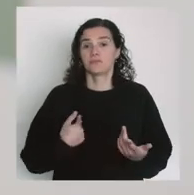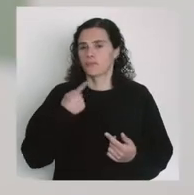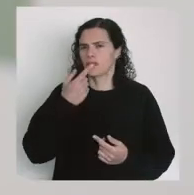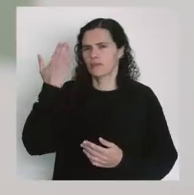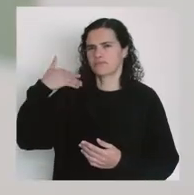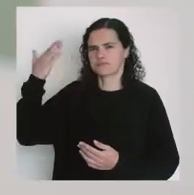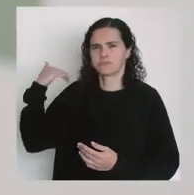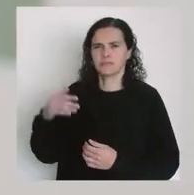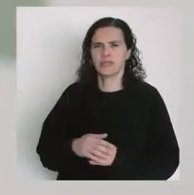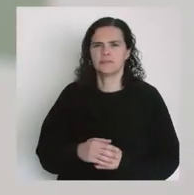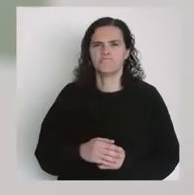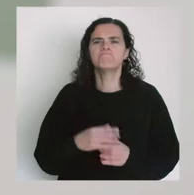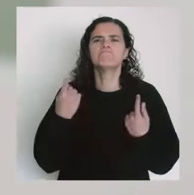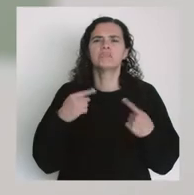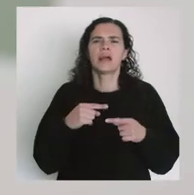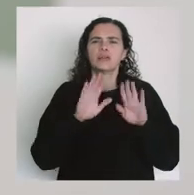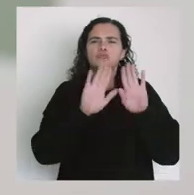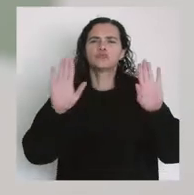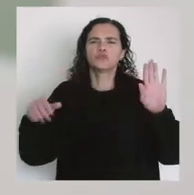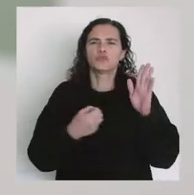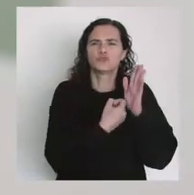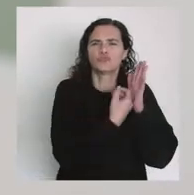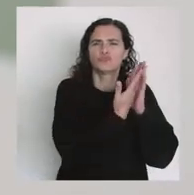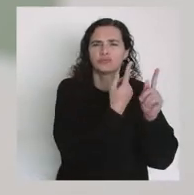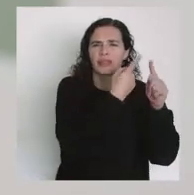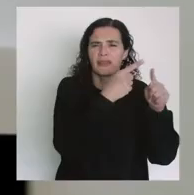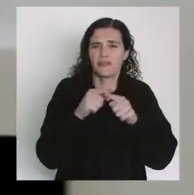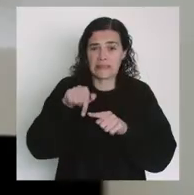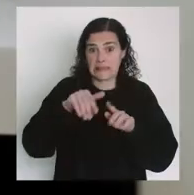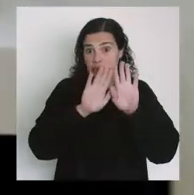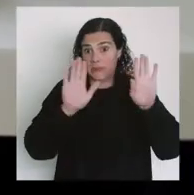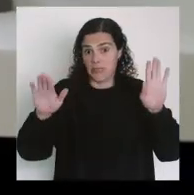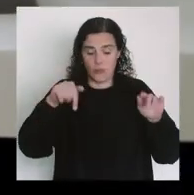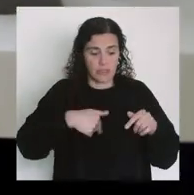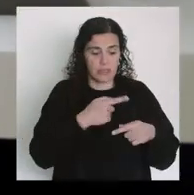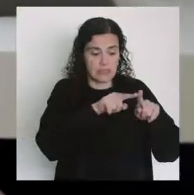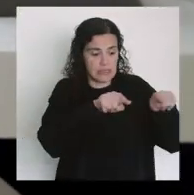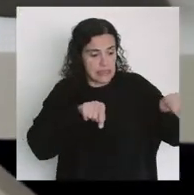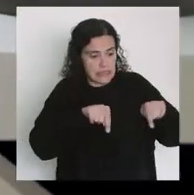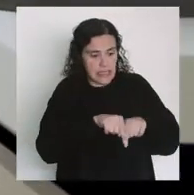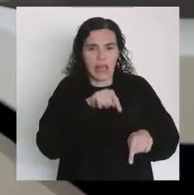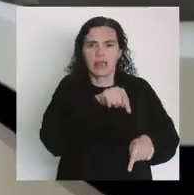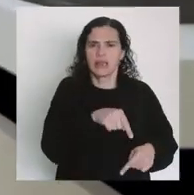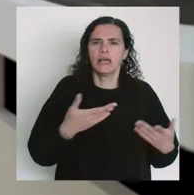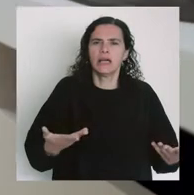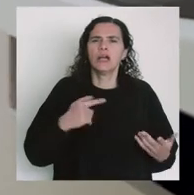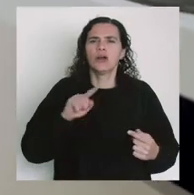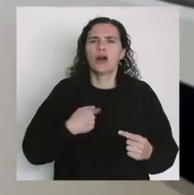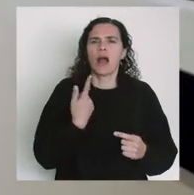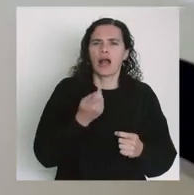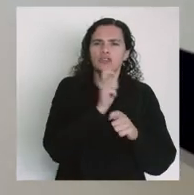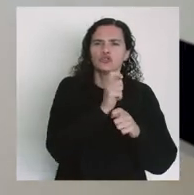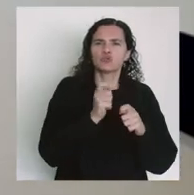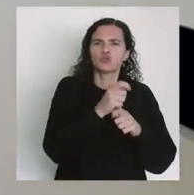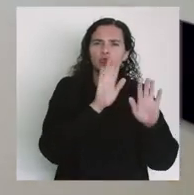As I mentioned earlier, there are different exhibitions in this exhibition. In this room, we are in the